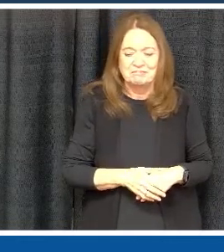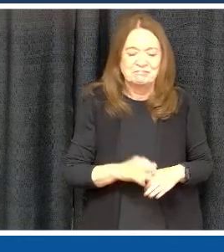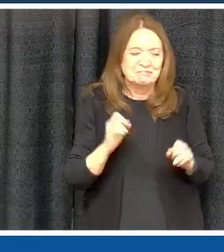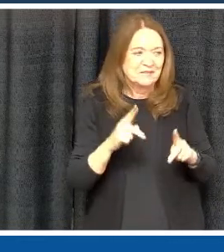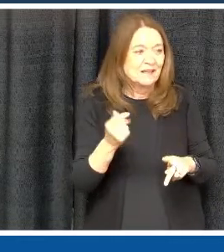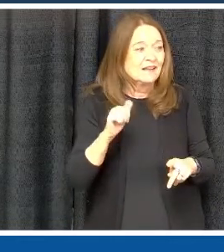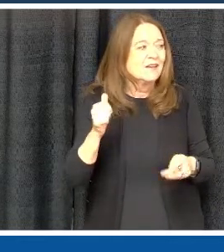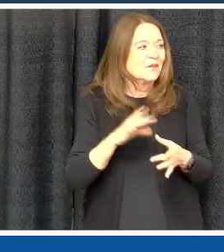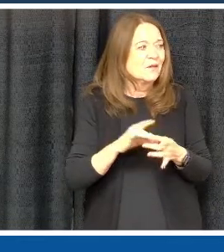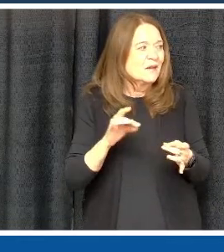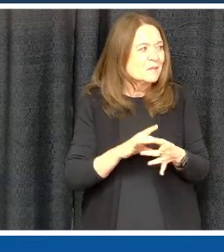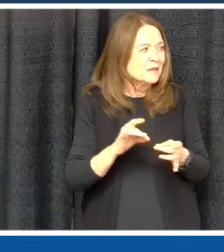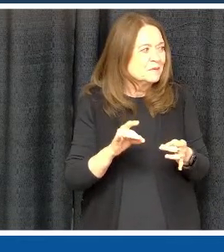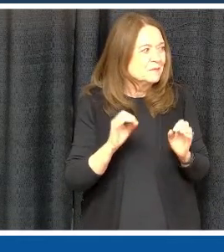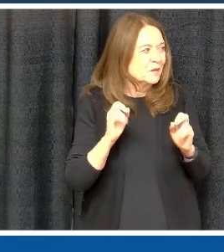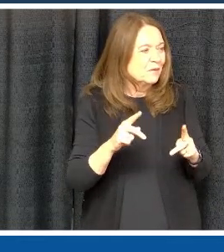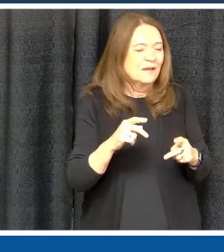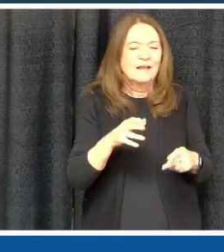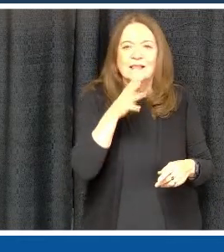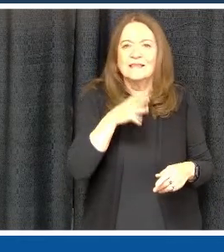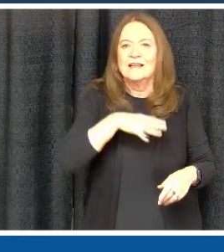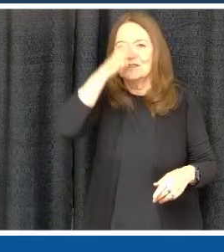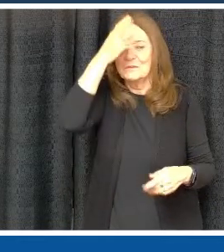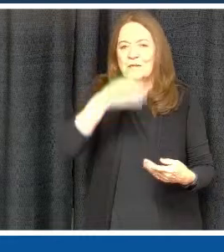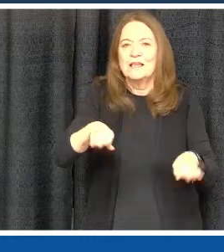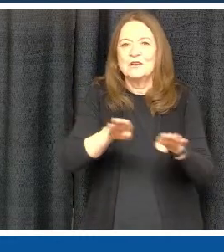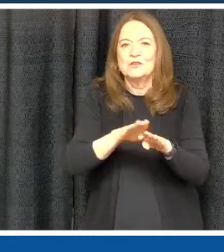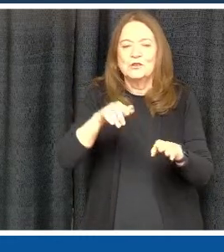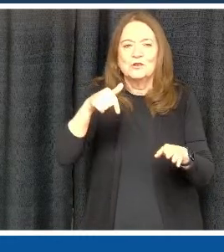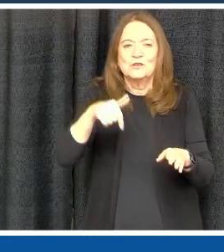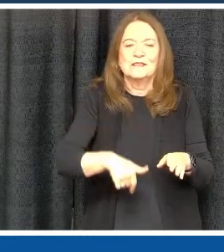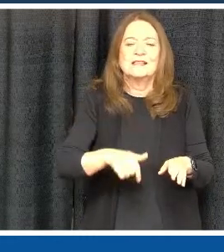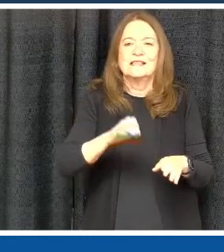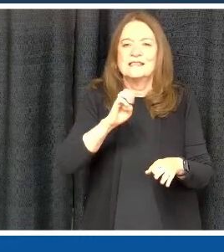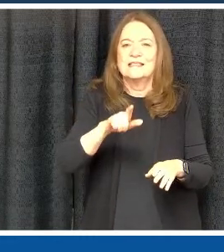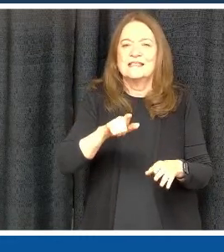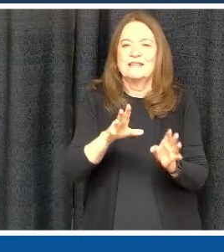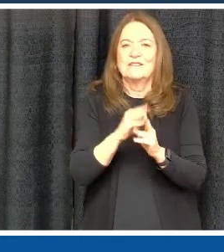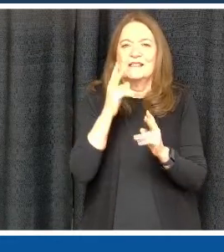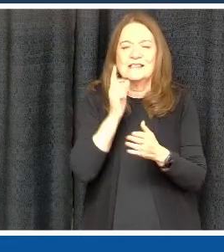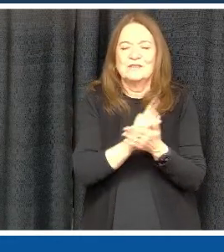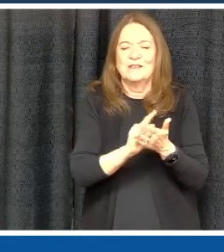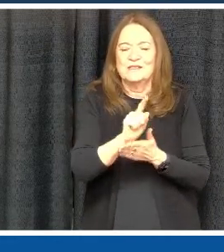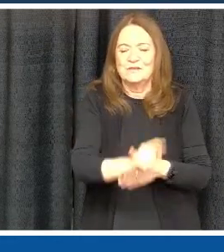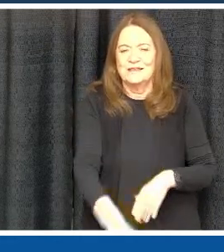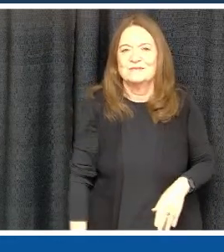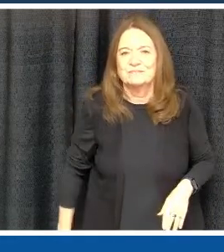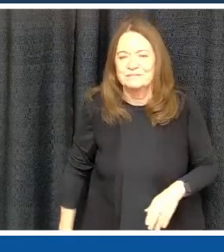other comment? All right, ladies and gentlemen, that adjourns this executive session. See you next week.